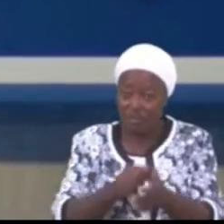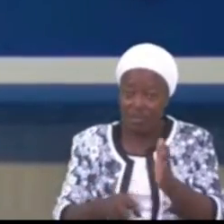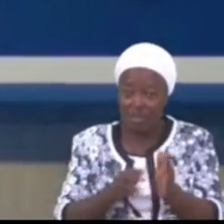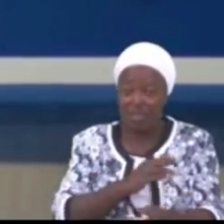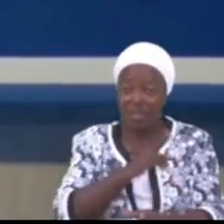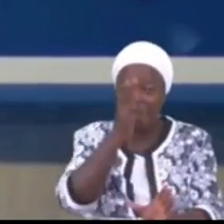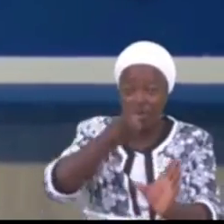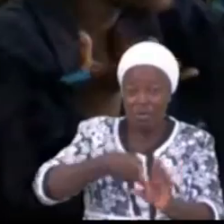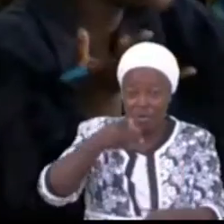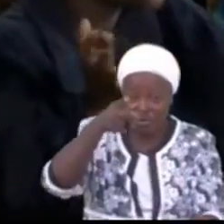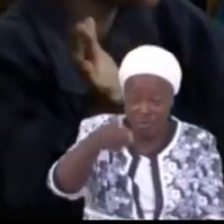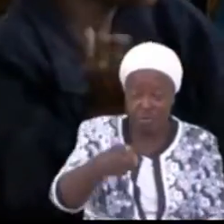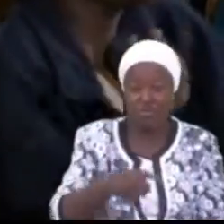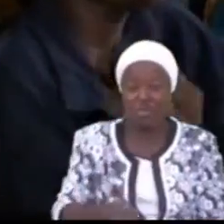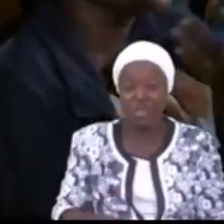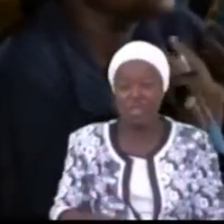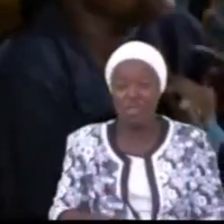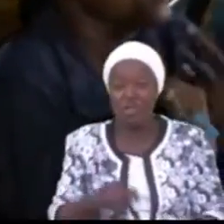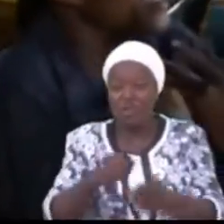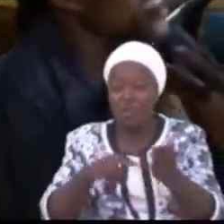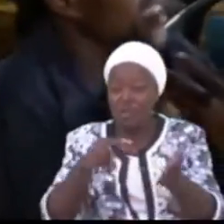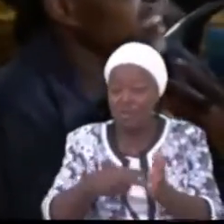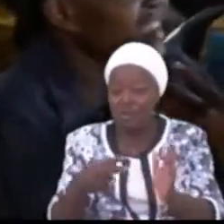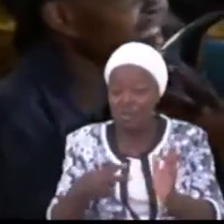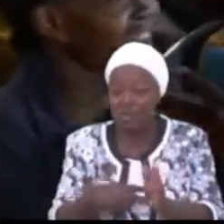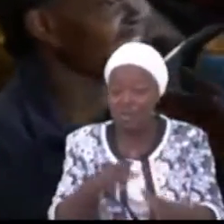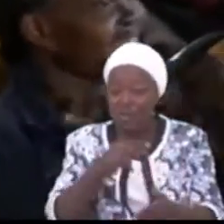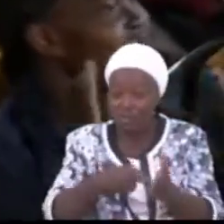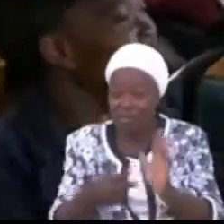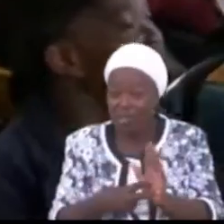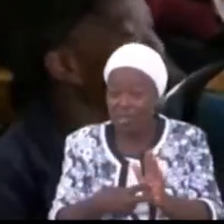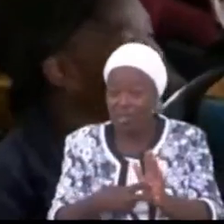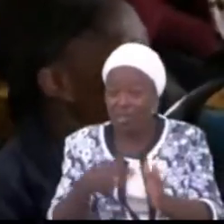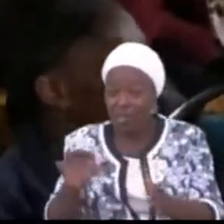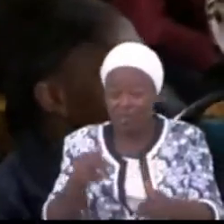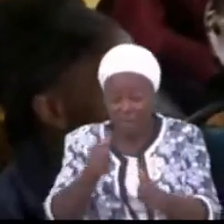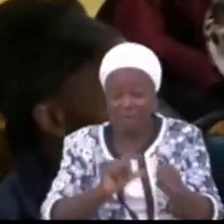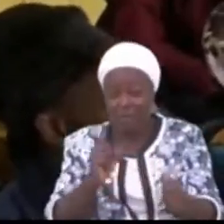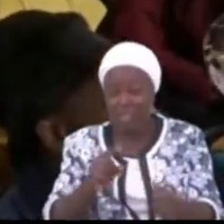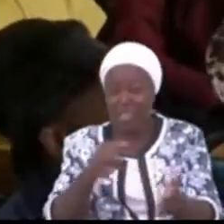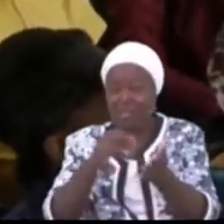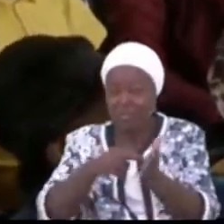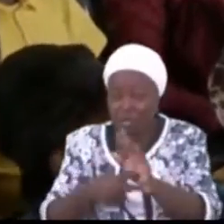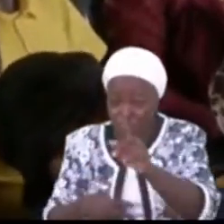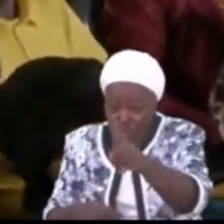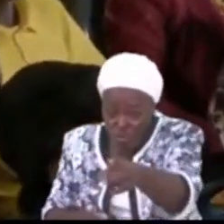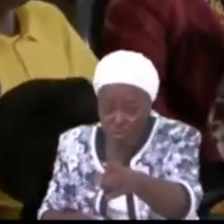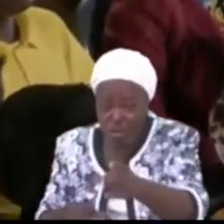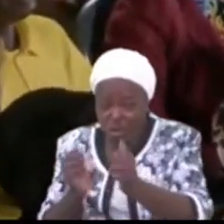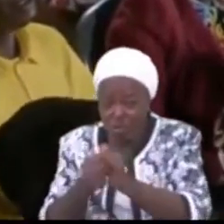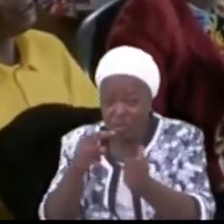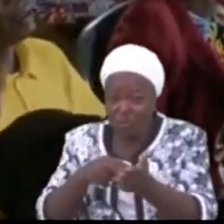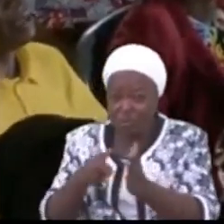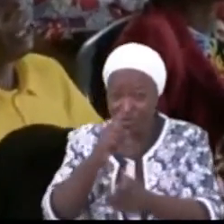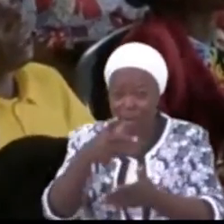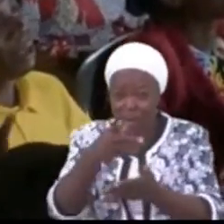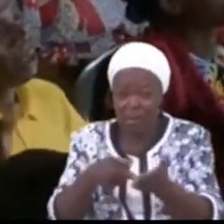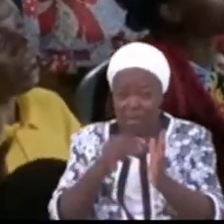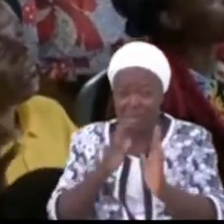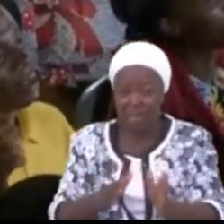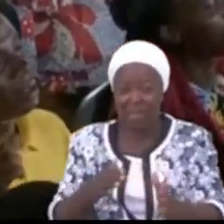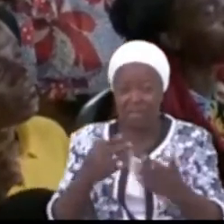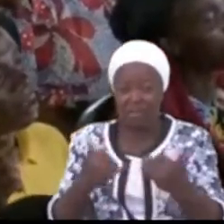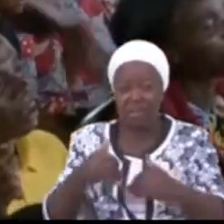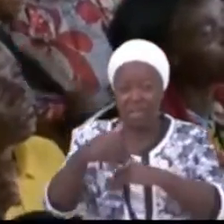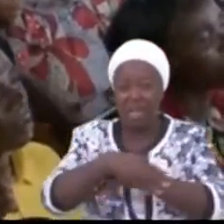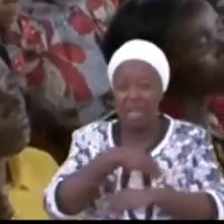Everyone. I said, what does it mean? Means you. It means you are a partaker tonight, and